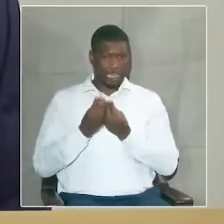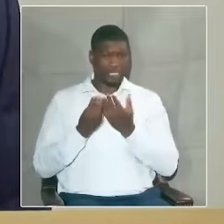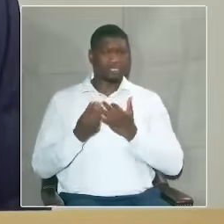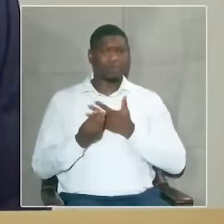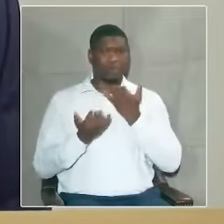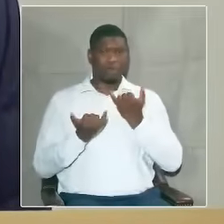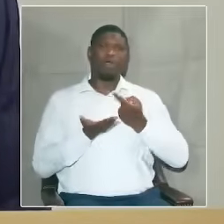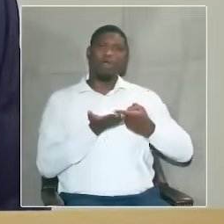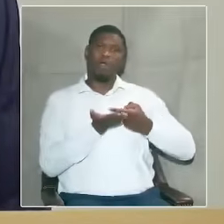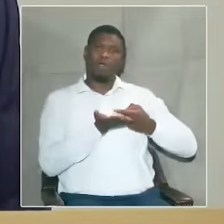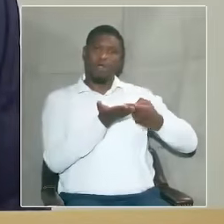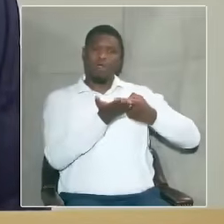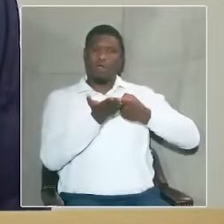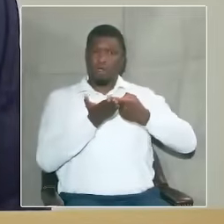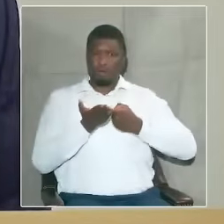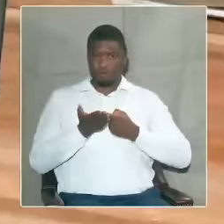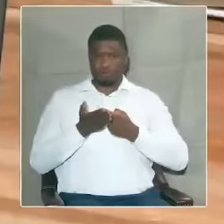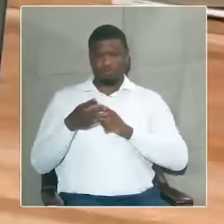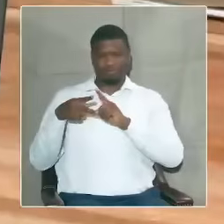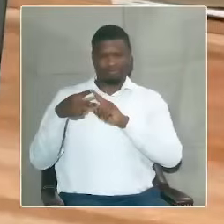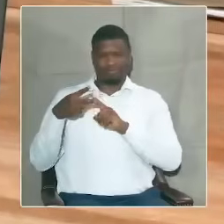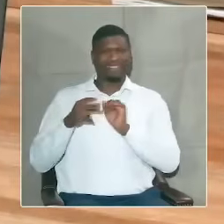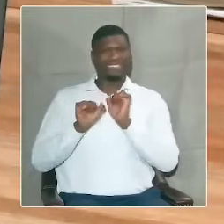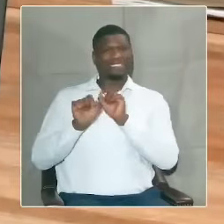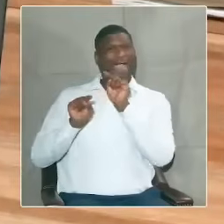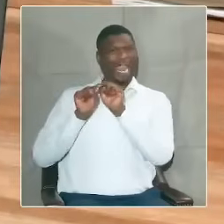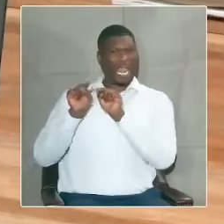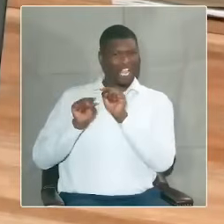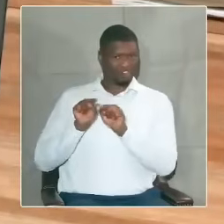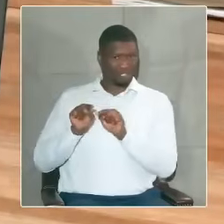deal with out of these allegations.